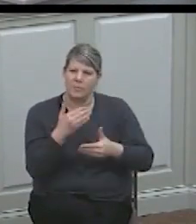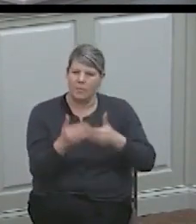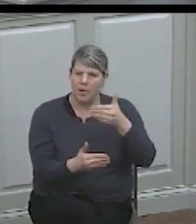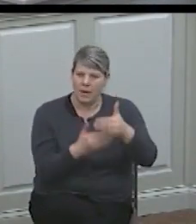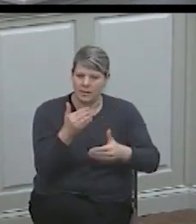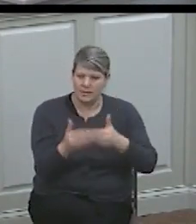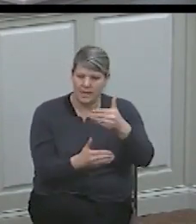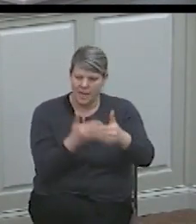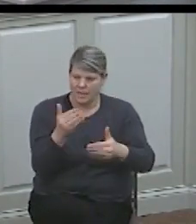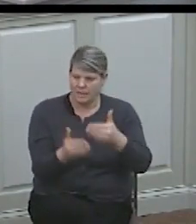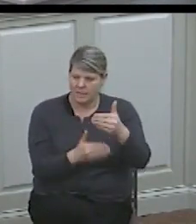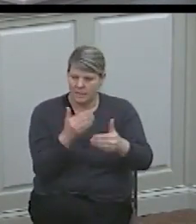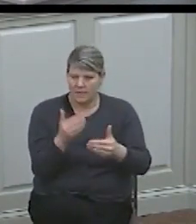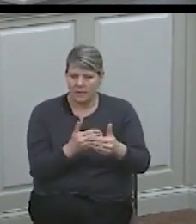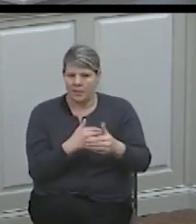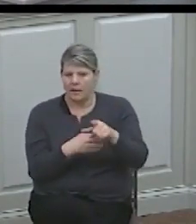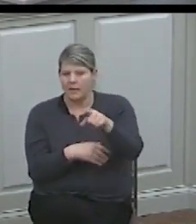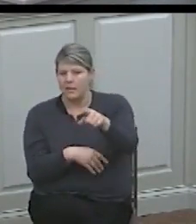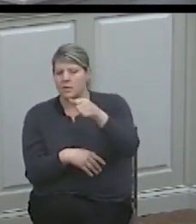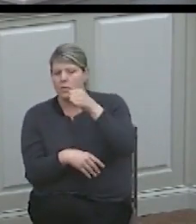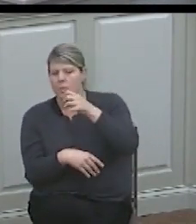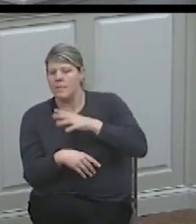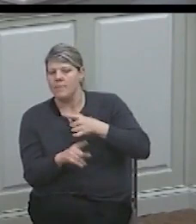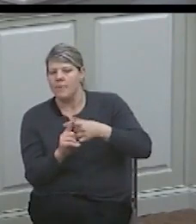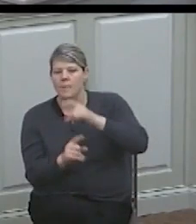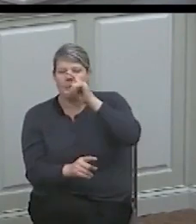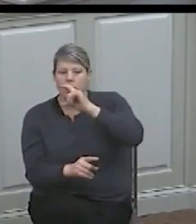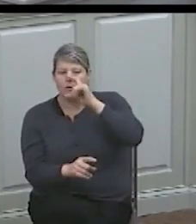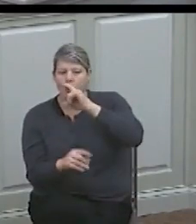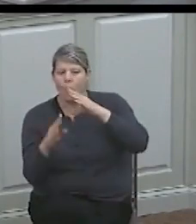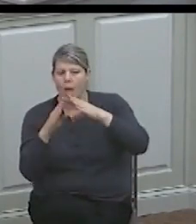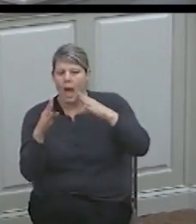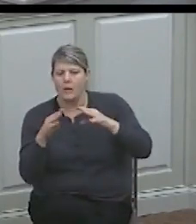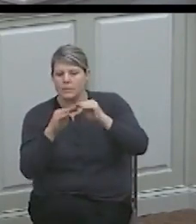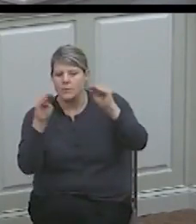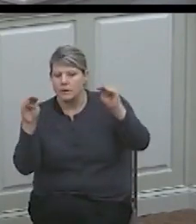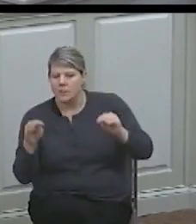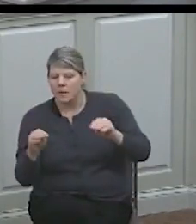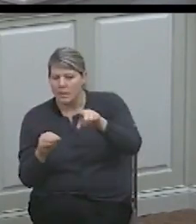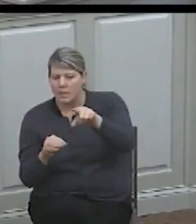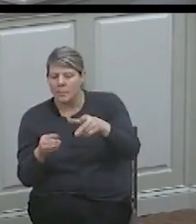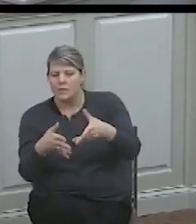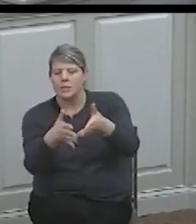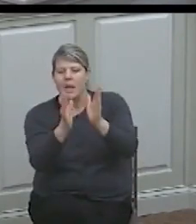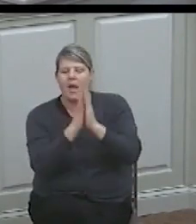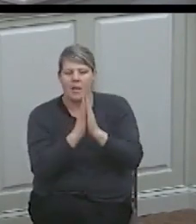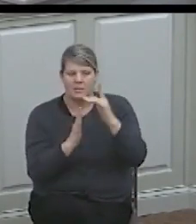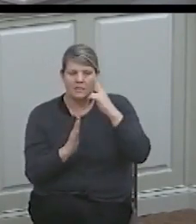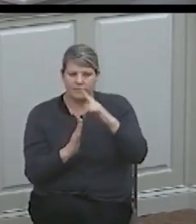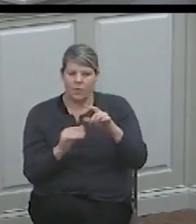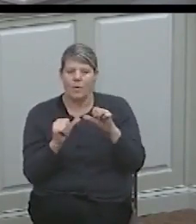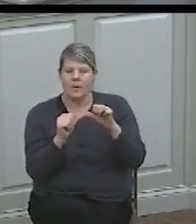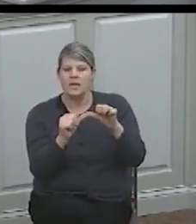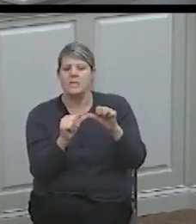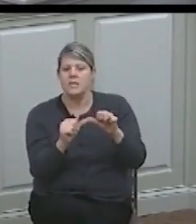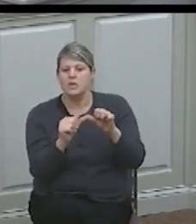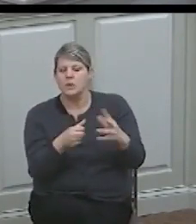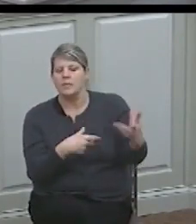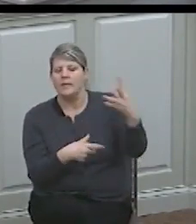I guess Mrs. Kagan Moore was at the mic a minute ago and asked for, I guess, some continued involvement and input